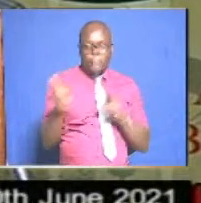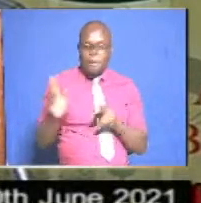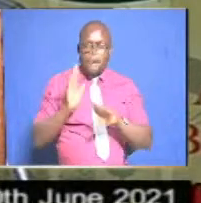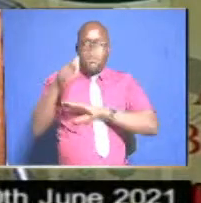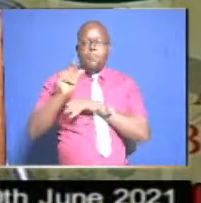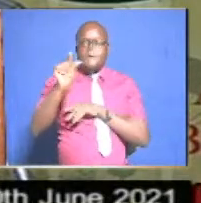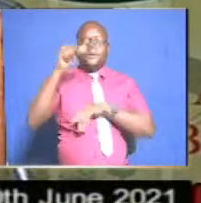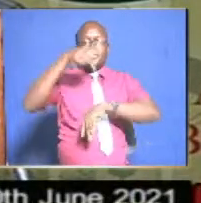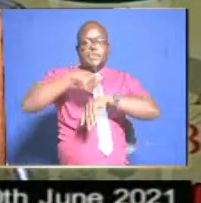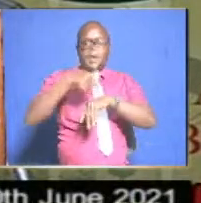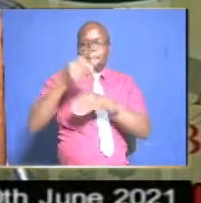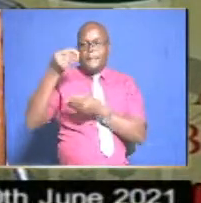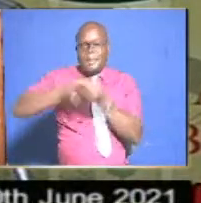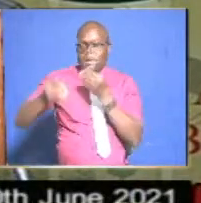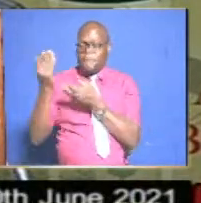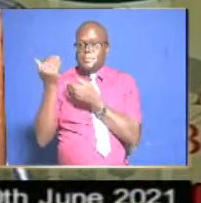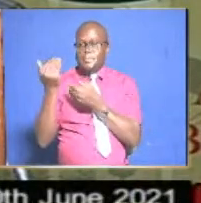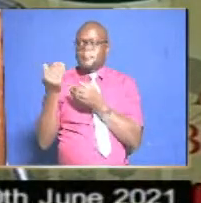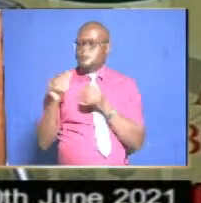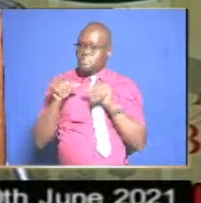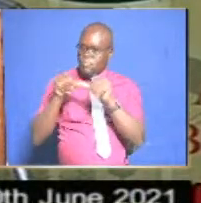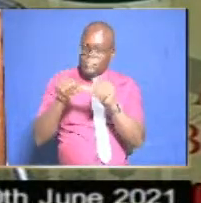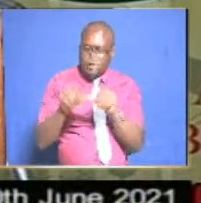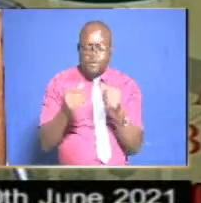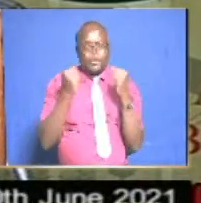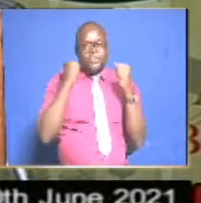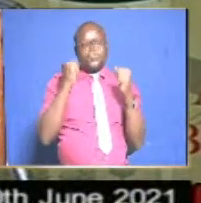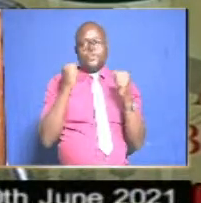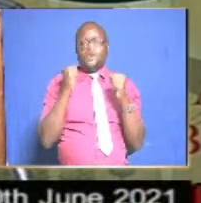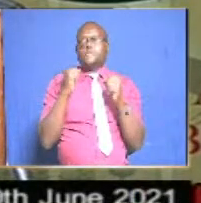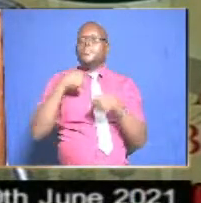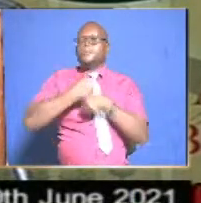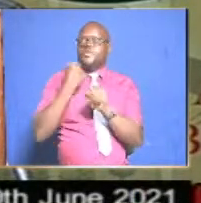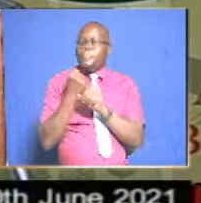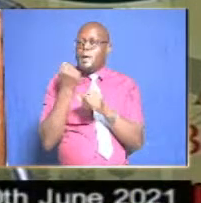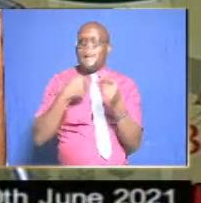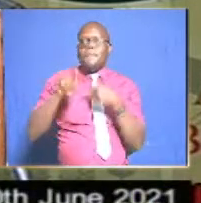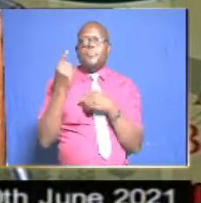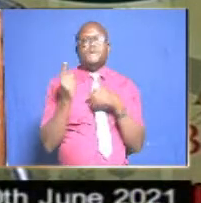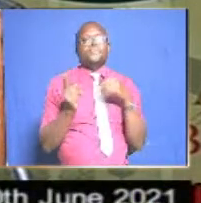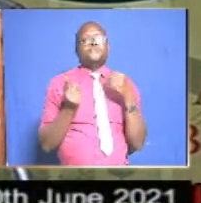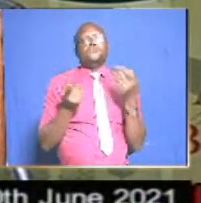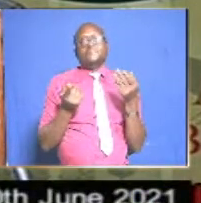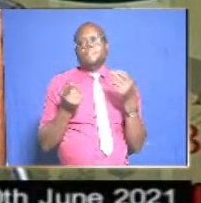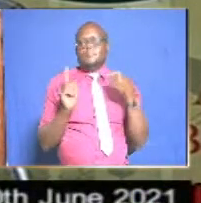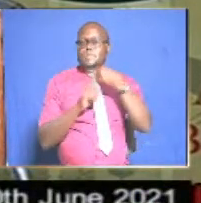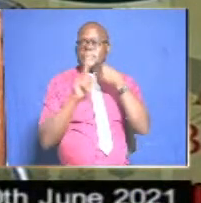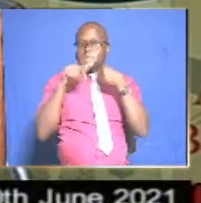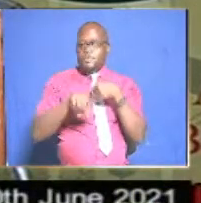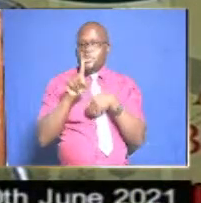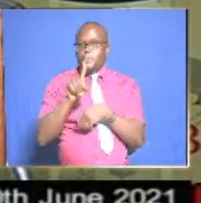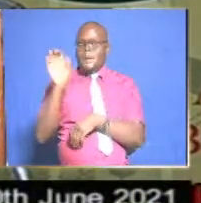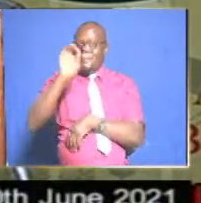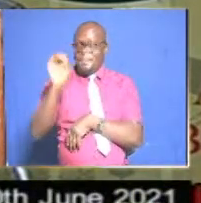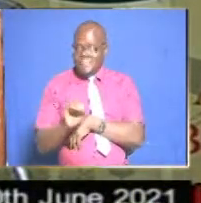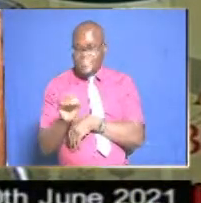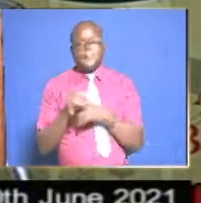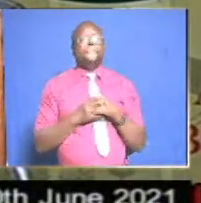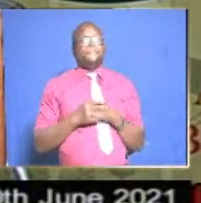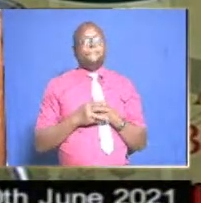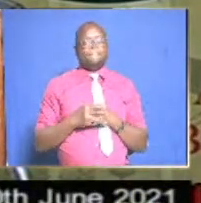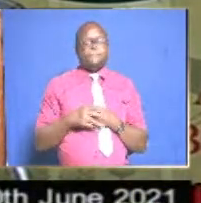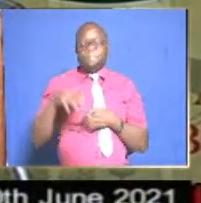term, the economy is expected to remain resilient and grow at a rate above 6.1%. Mr.